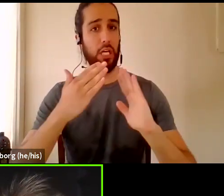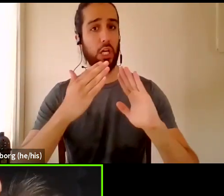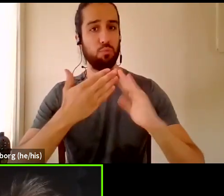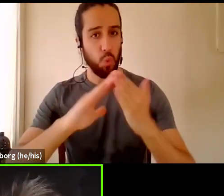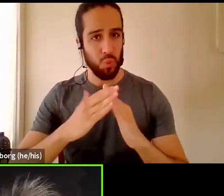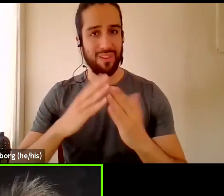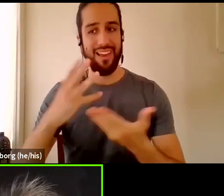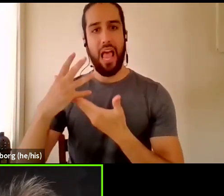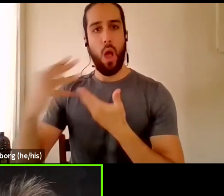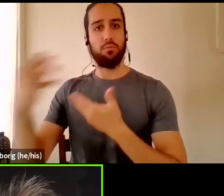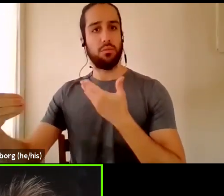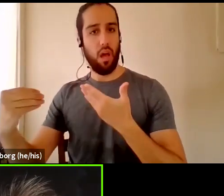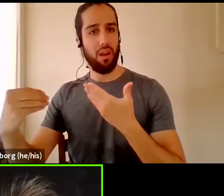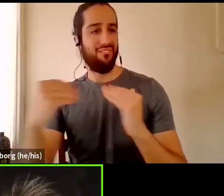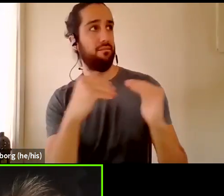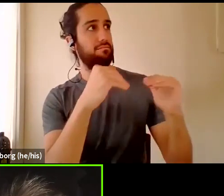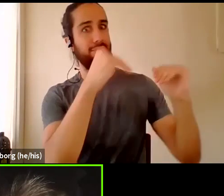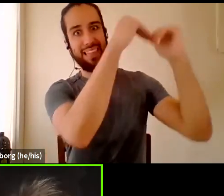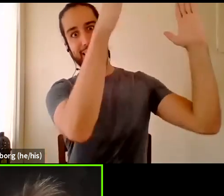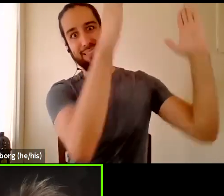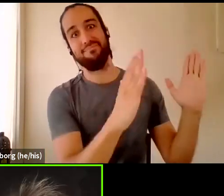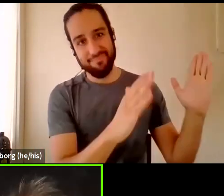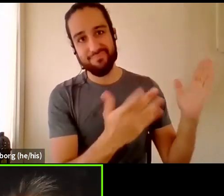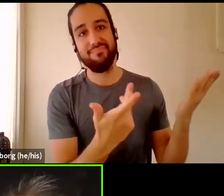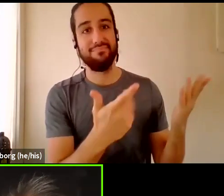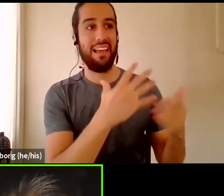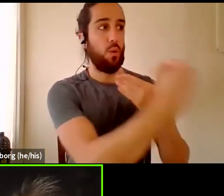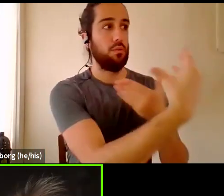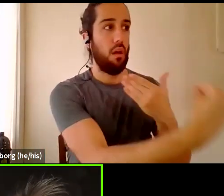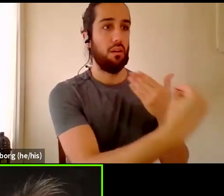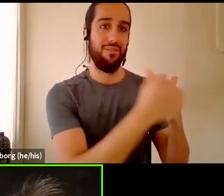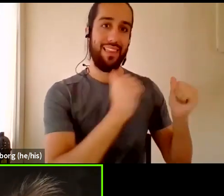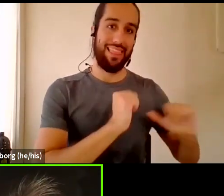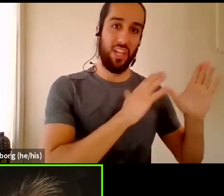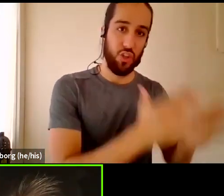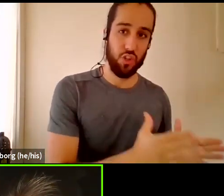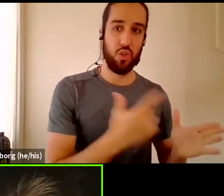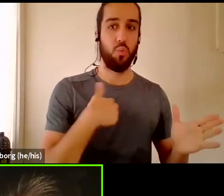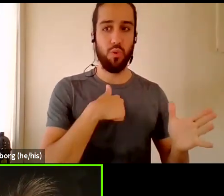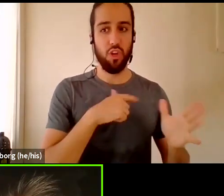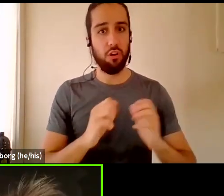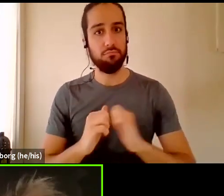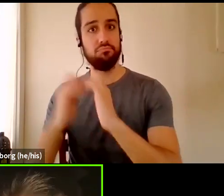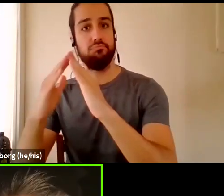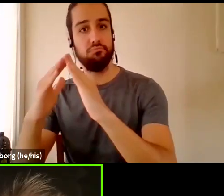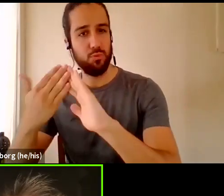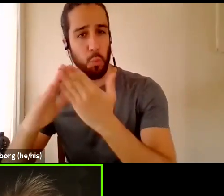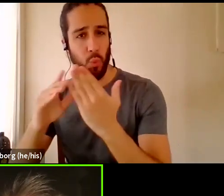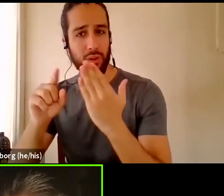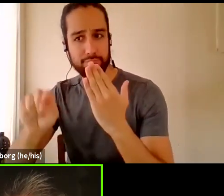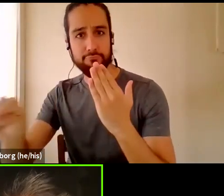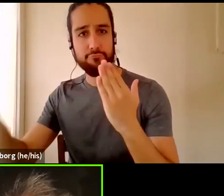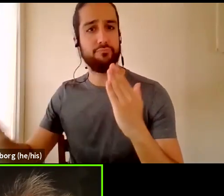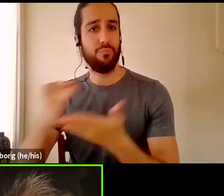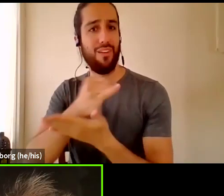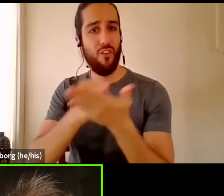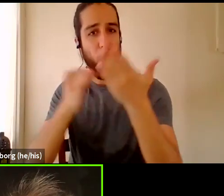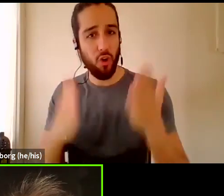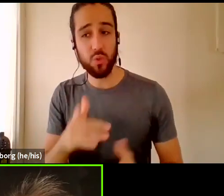of the space, the building, right? Outside of the theater. We are really building a community of artists who are